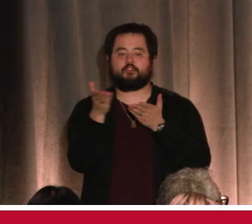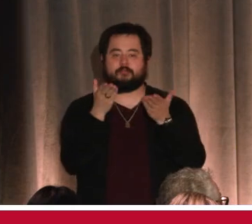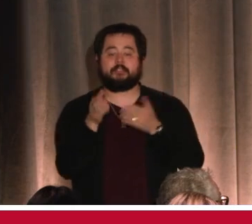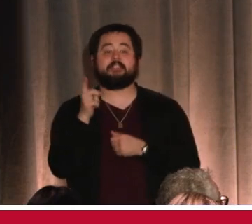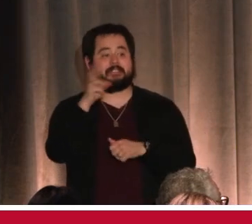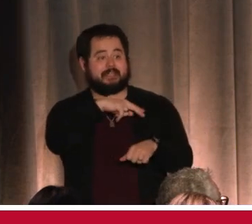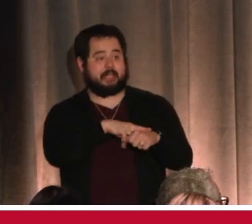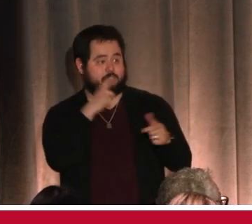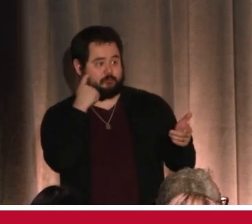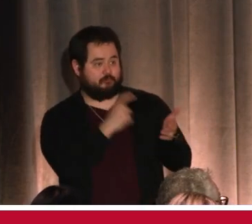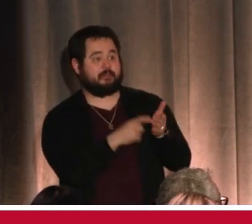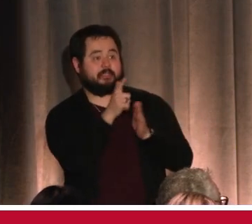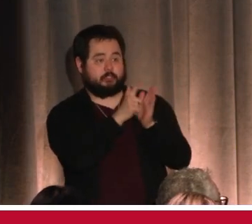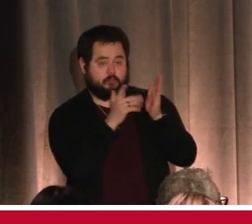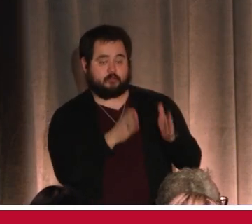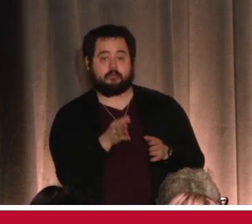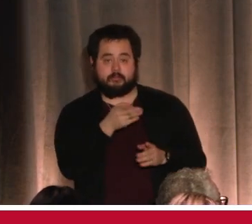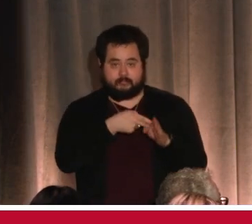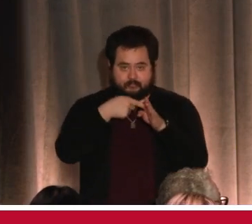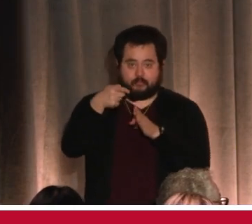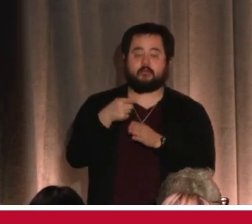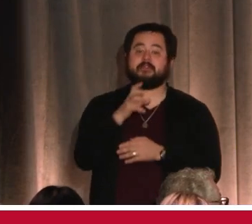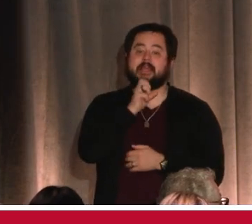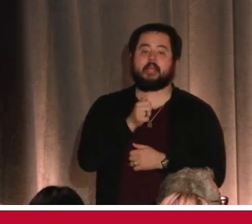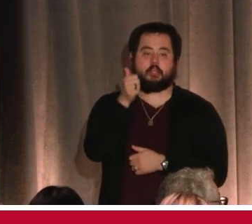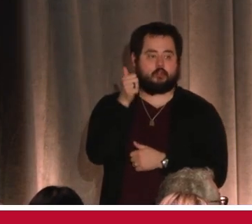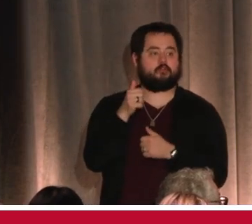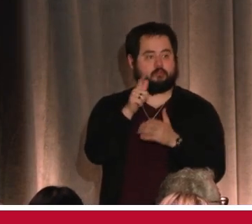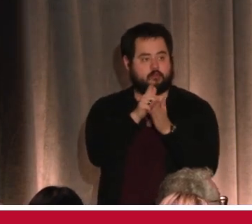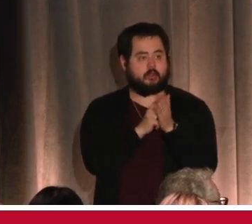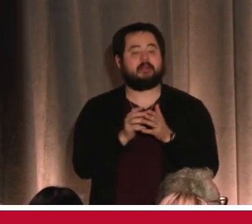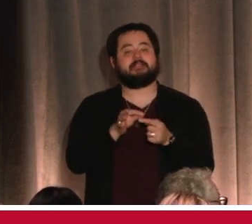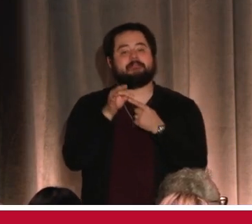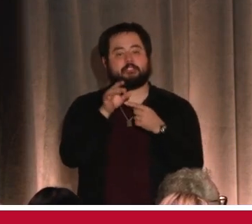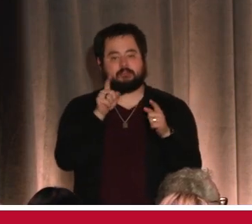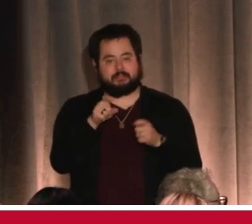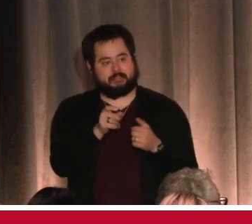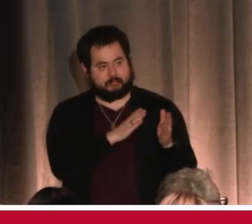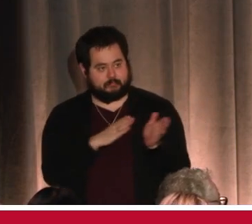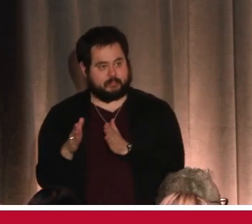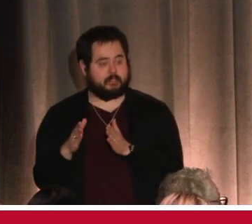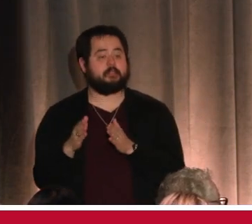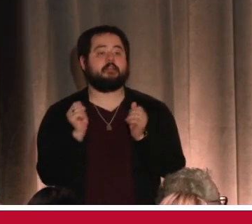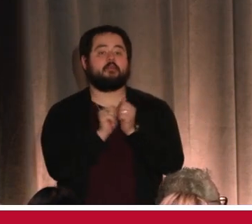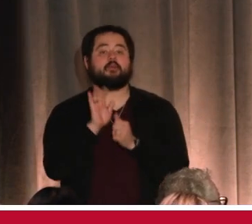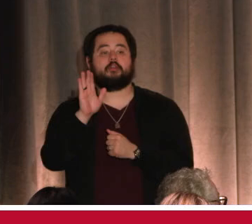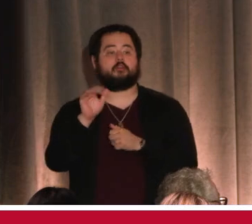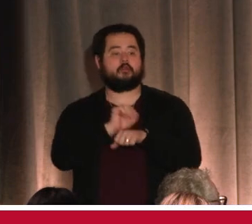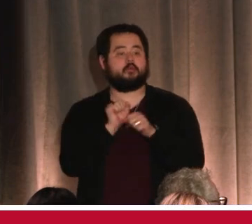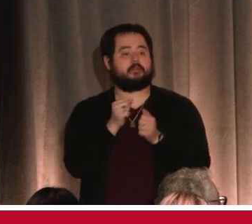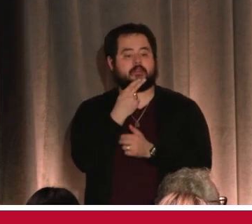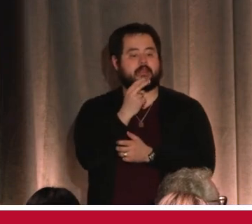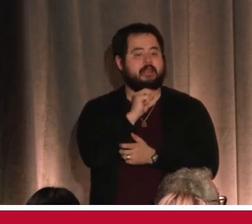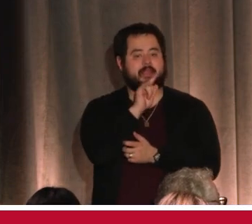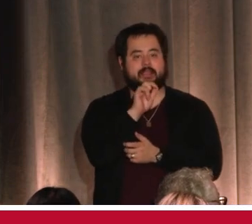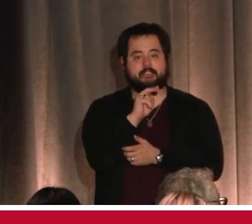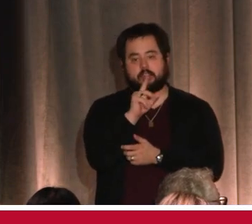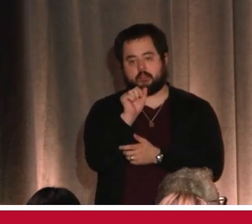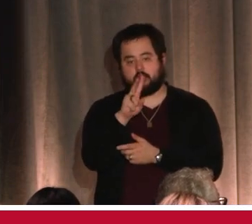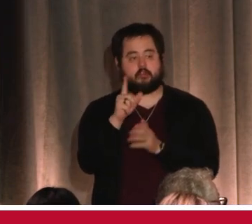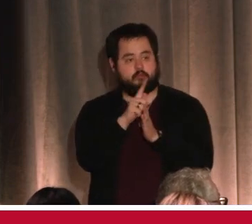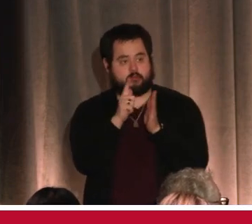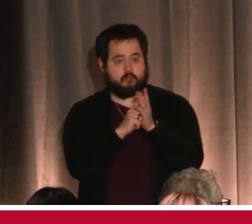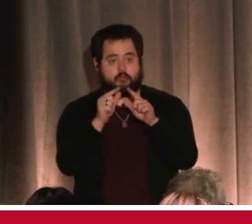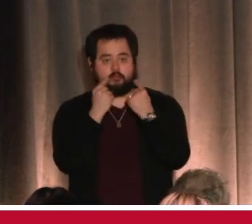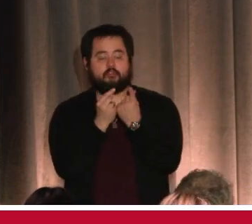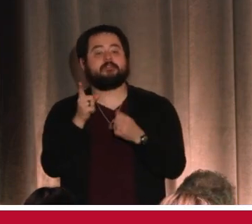attorney specializing in elder law and special needs planning. Through her work with the Hazen Law Group, Mary L. has dedicated her career to empowering